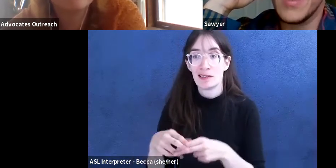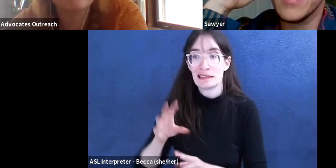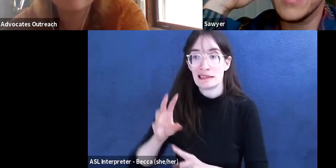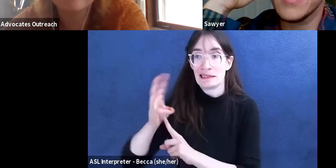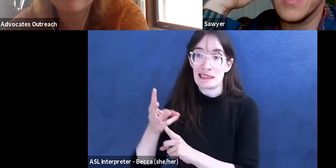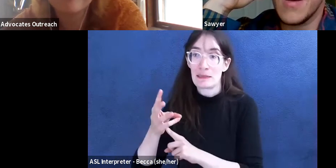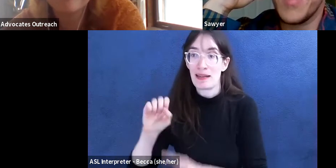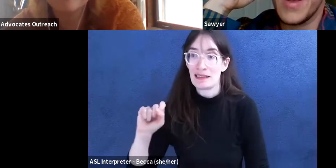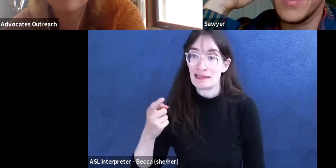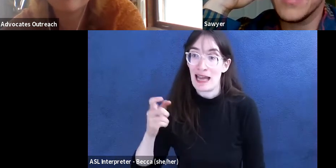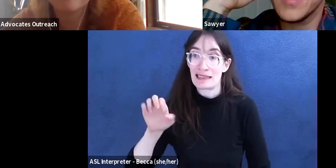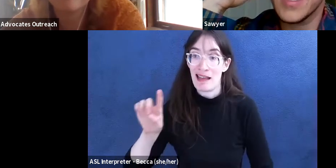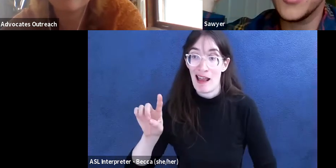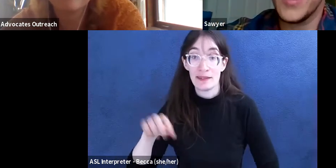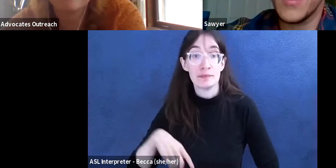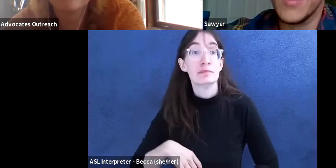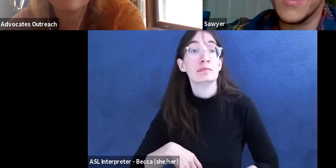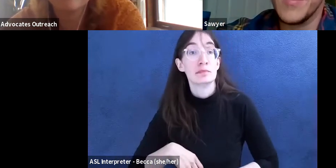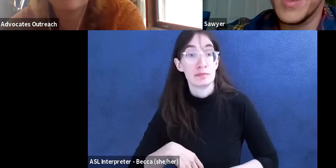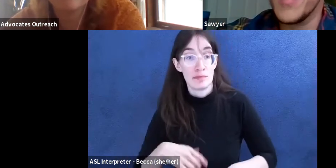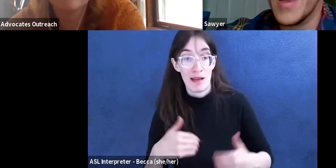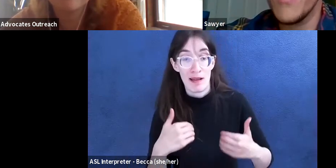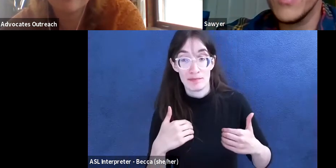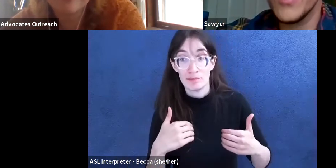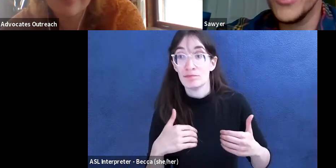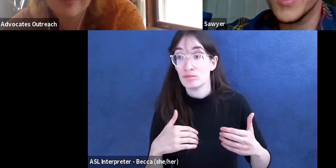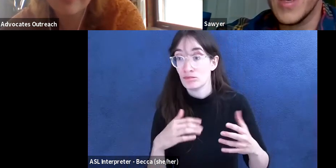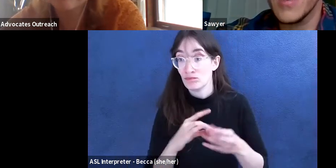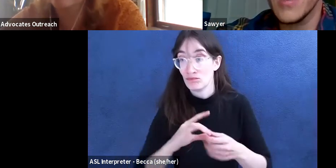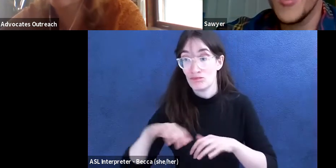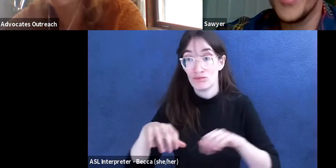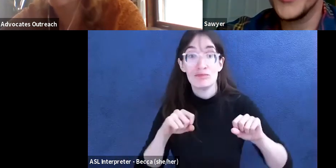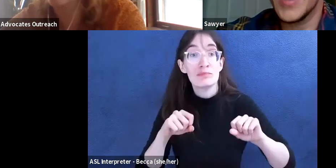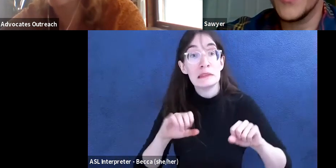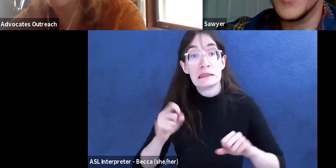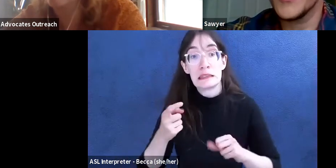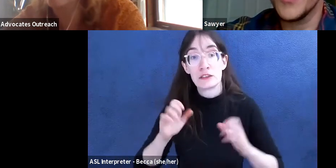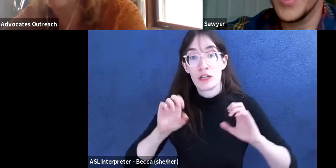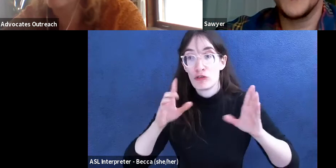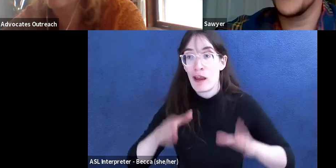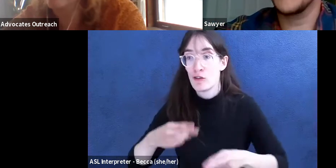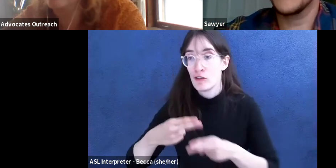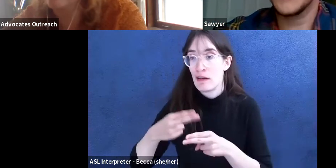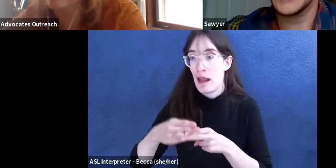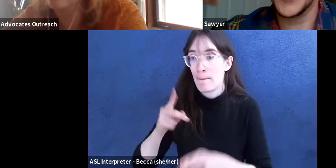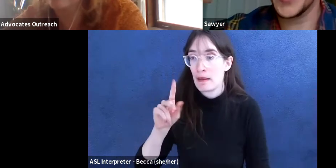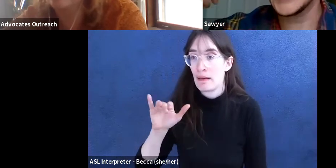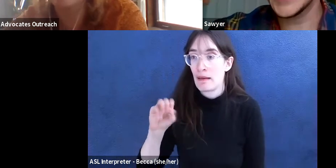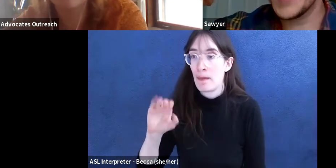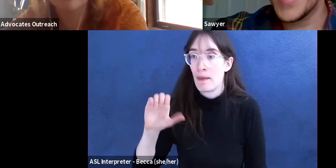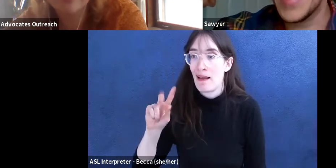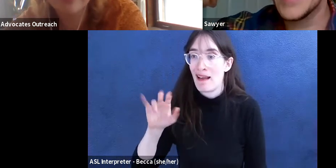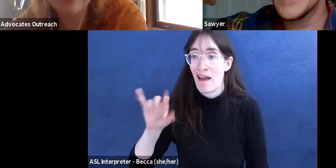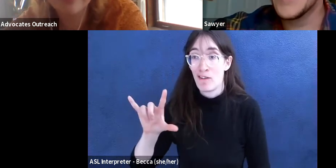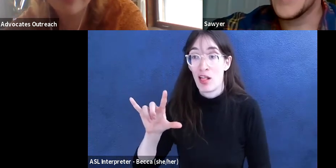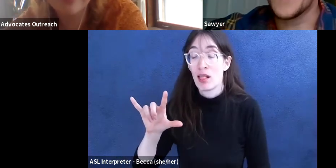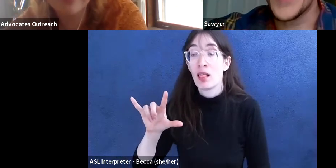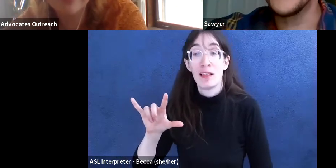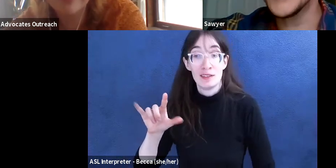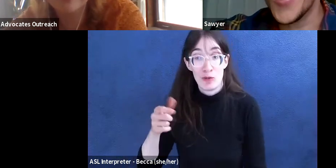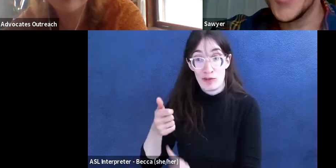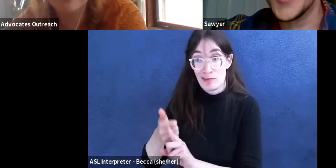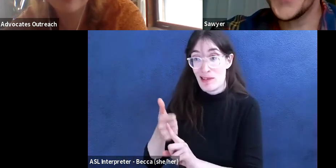way. That it's just like your experience, and that they may have their own experience